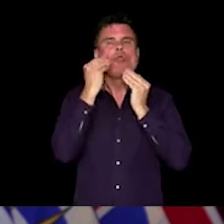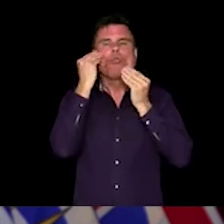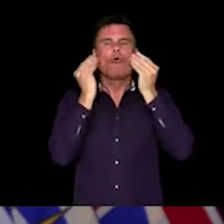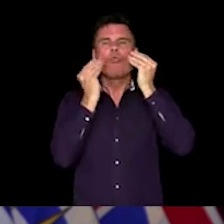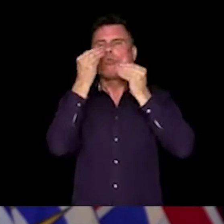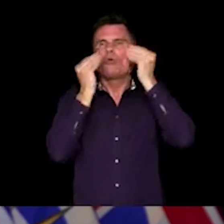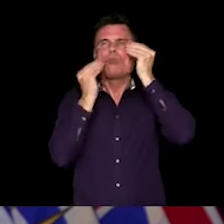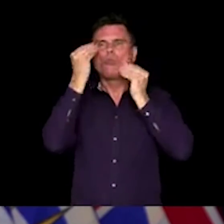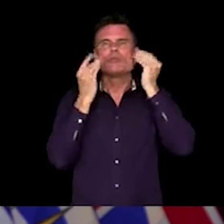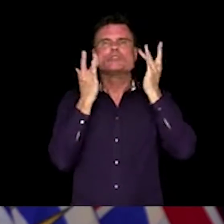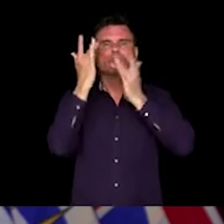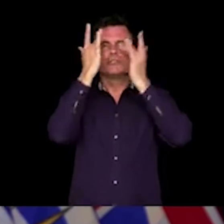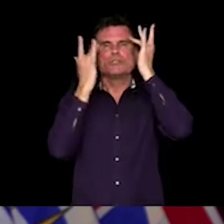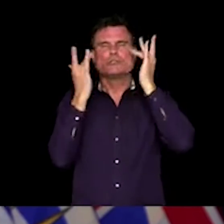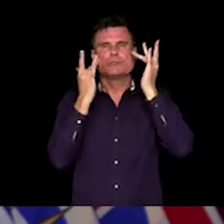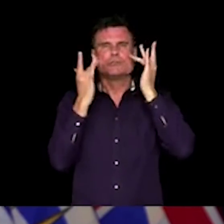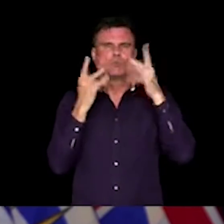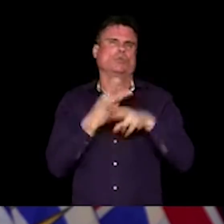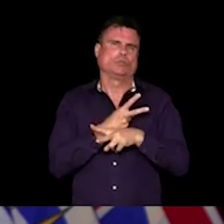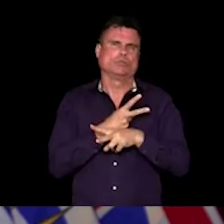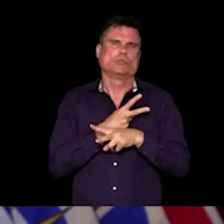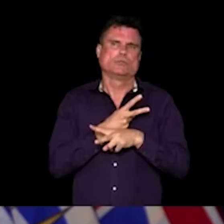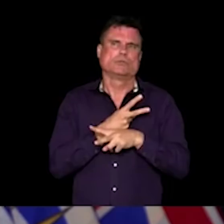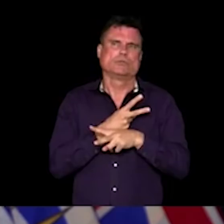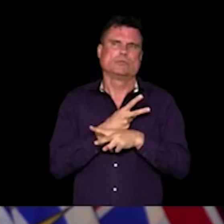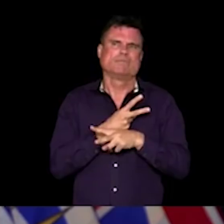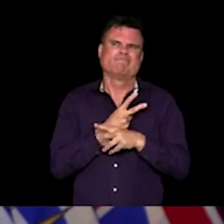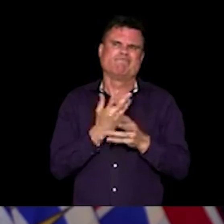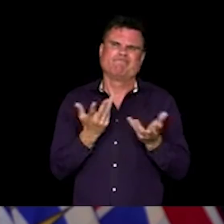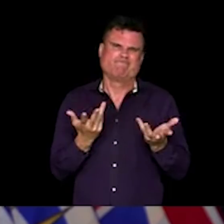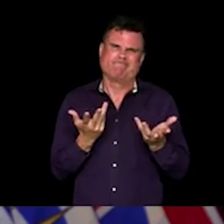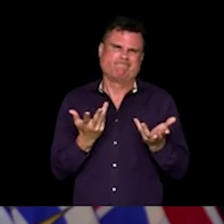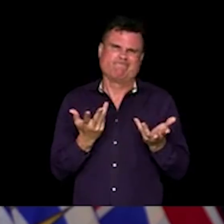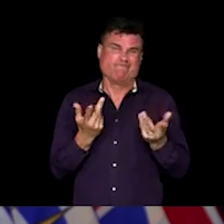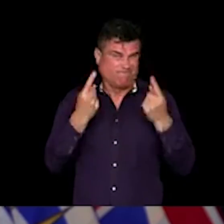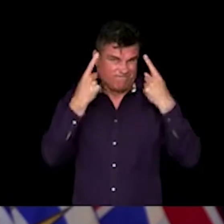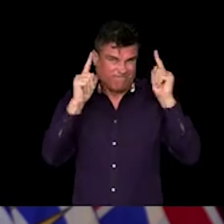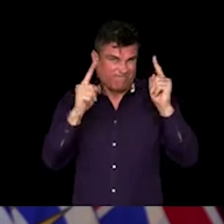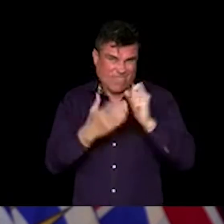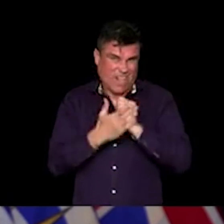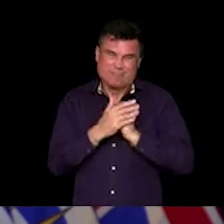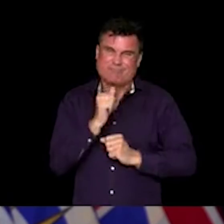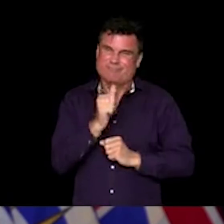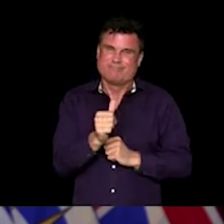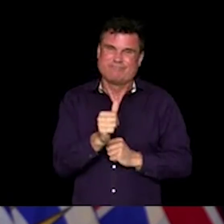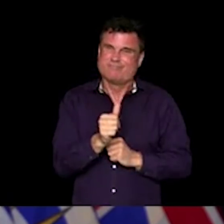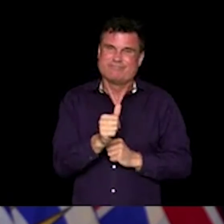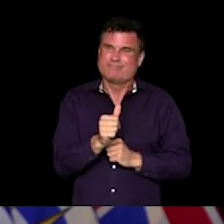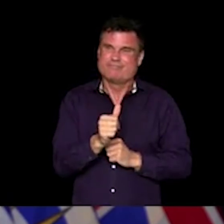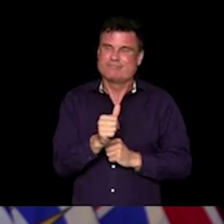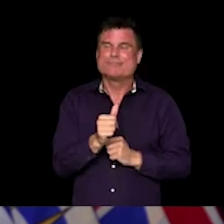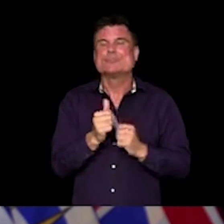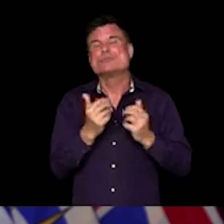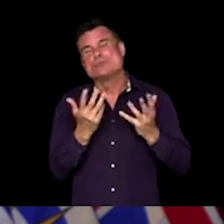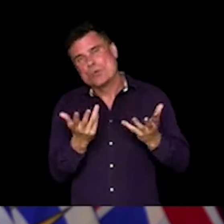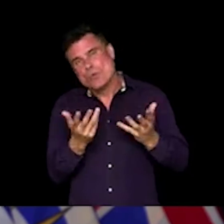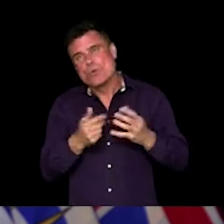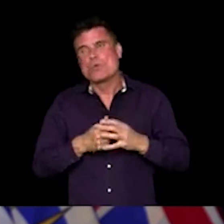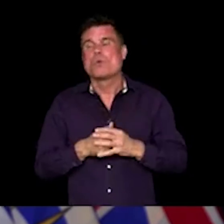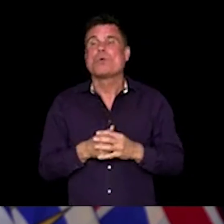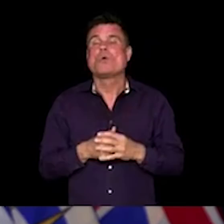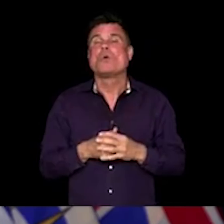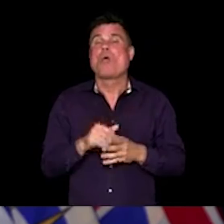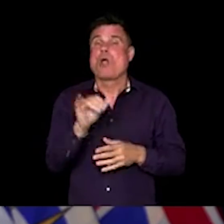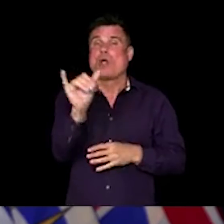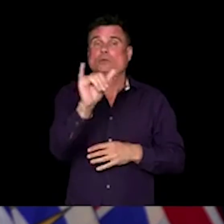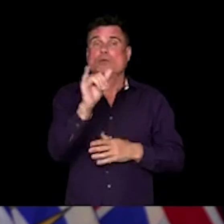can be infectious to others. And what we've seen around the world, that there are some people who may not recognize that they are sick or